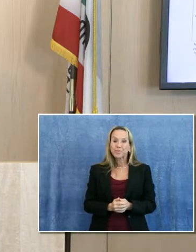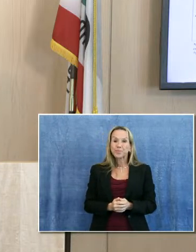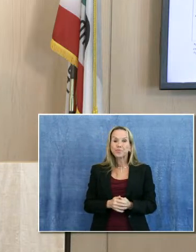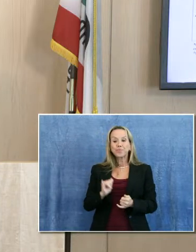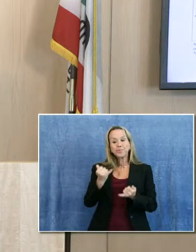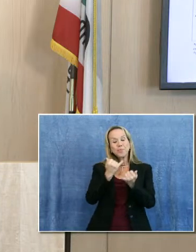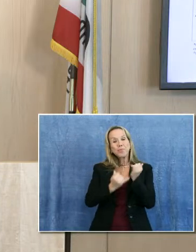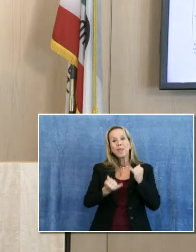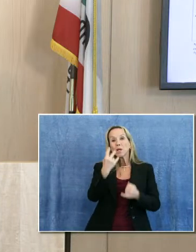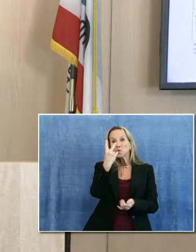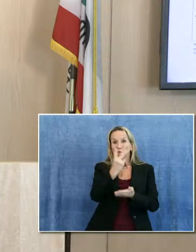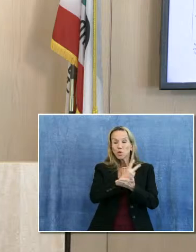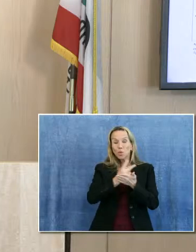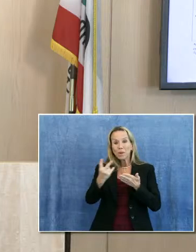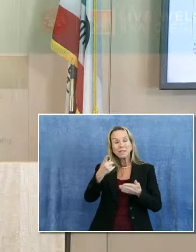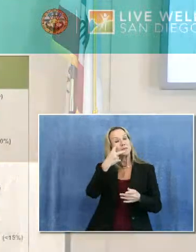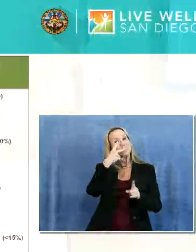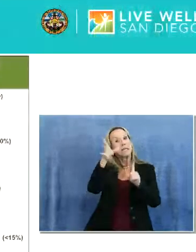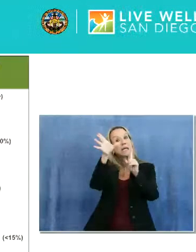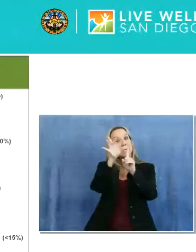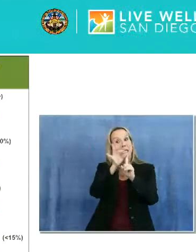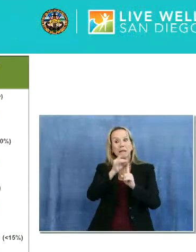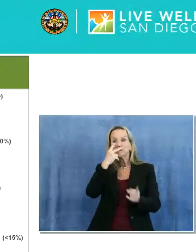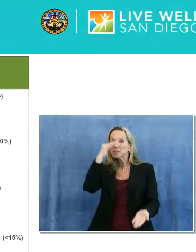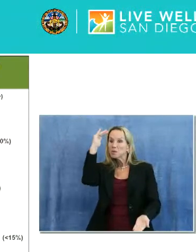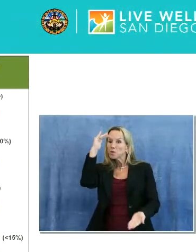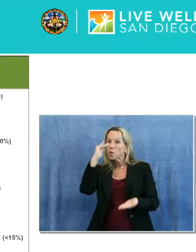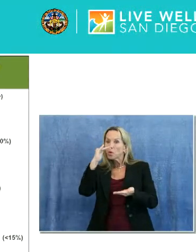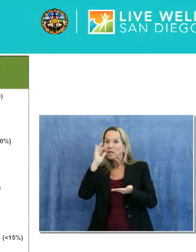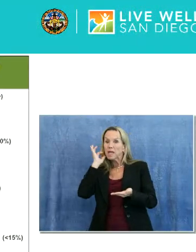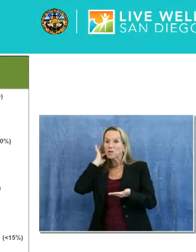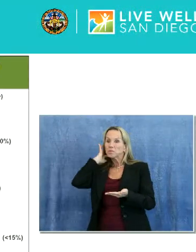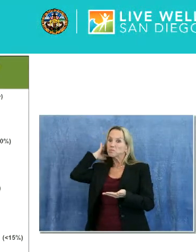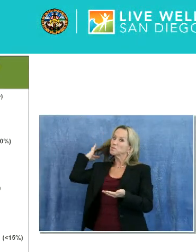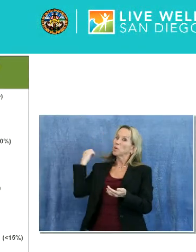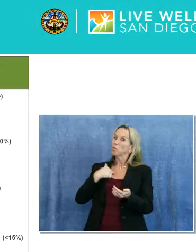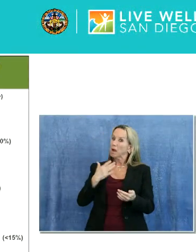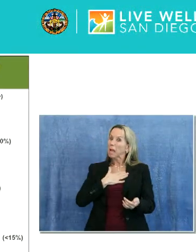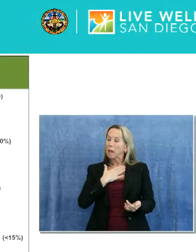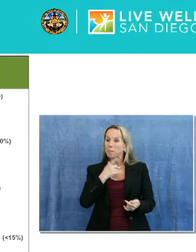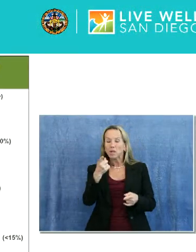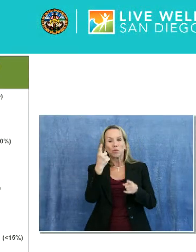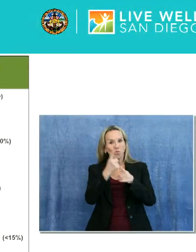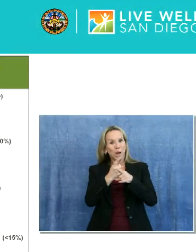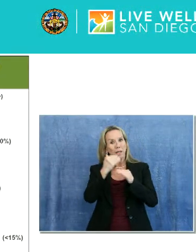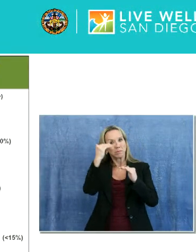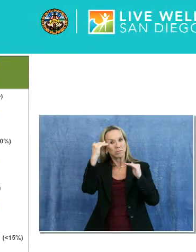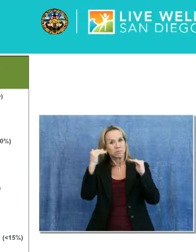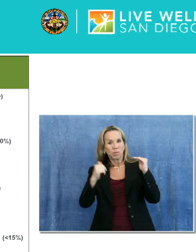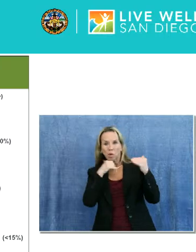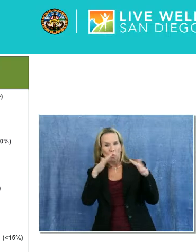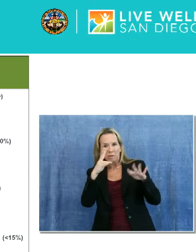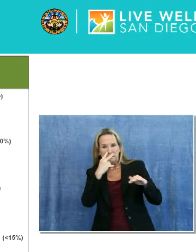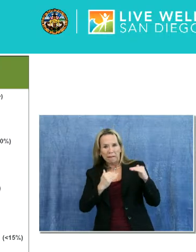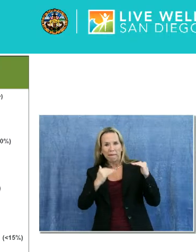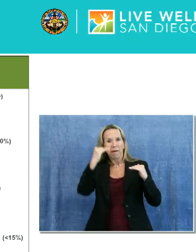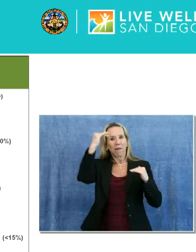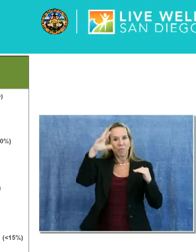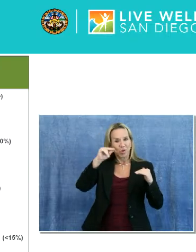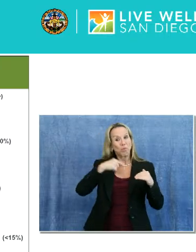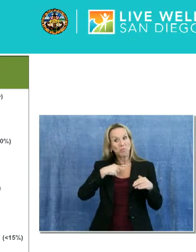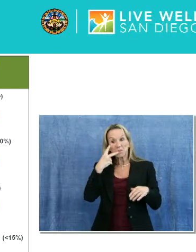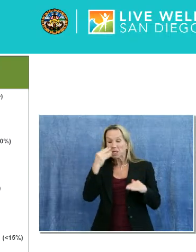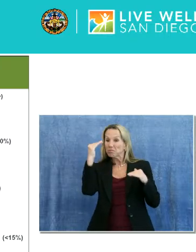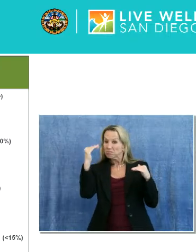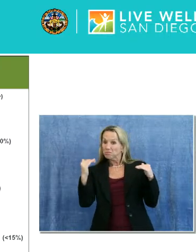the case rate continues to decrease, and we are very happy about that because it is moving in the right downward direction. These results